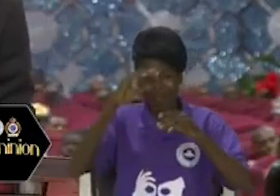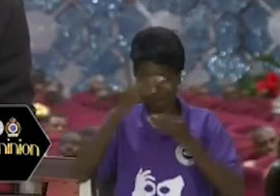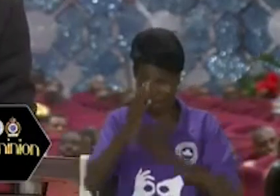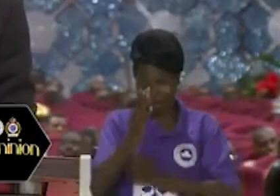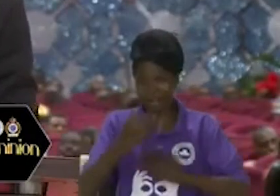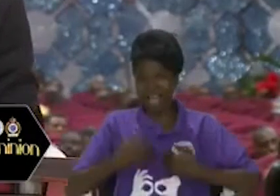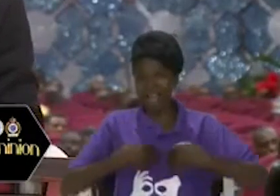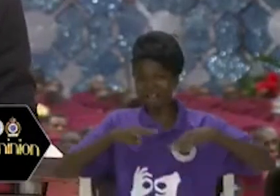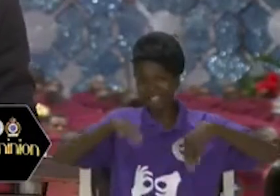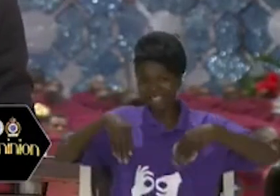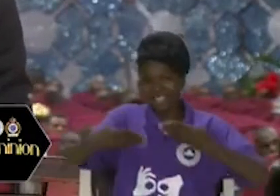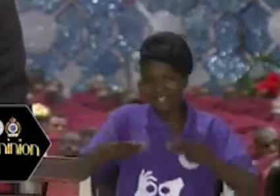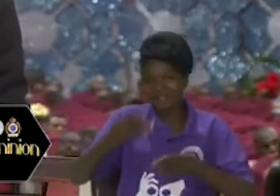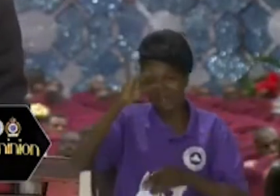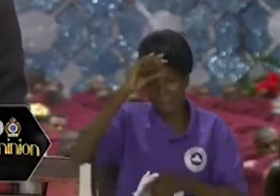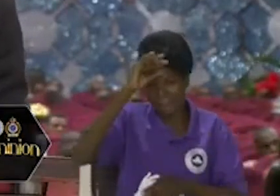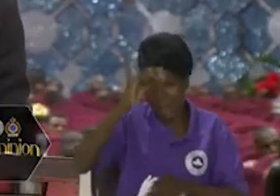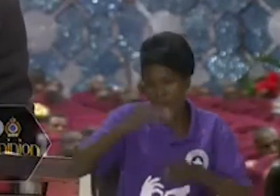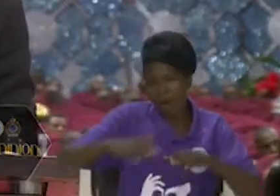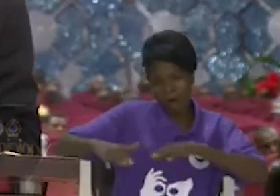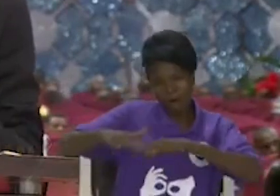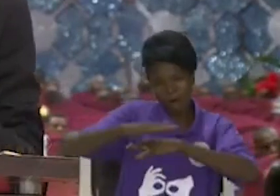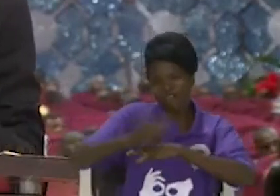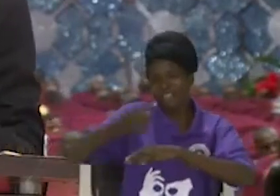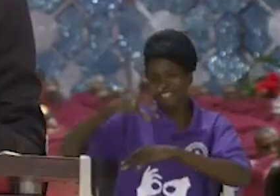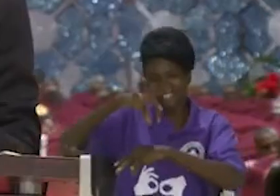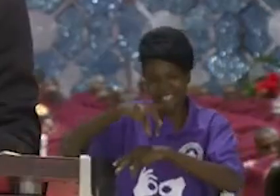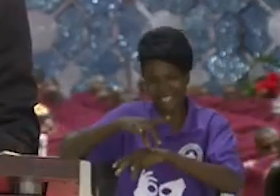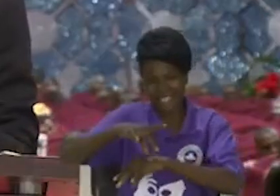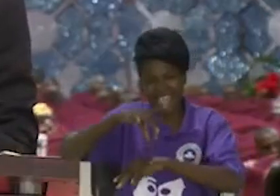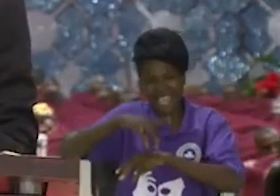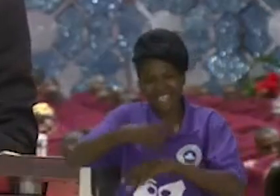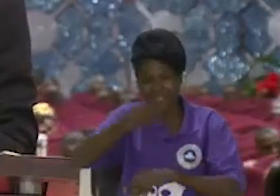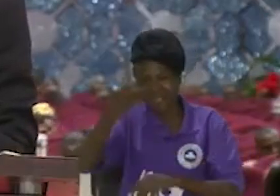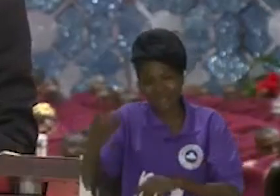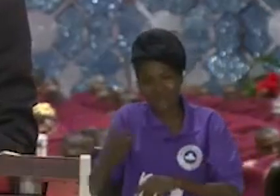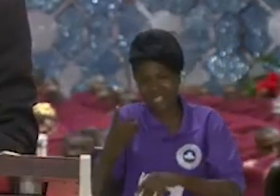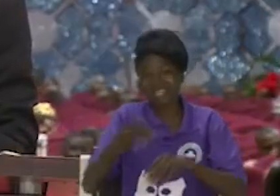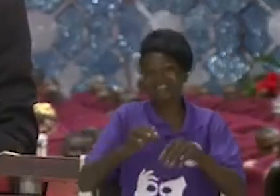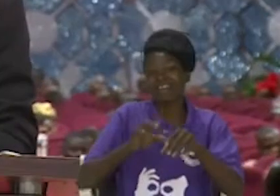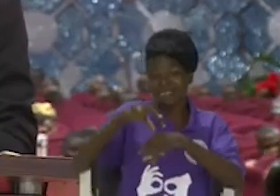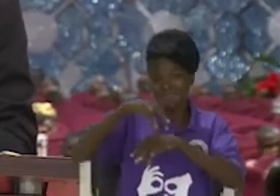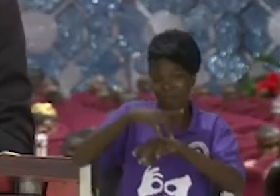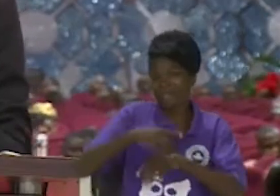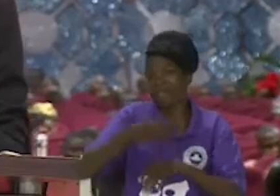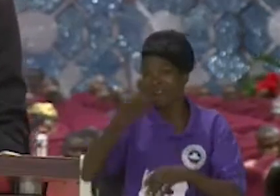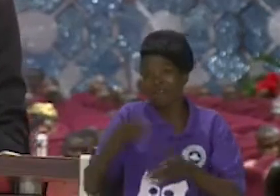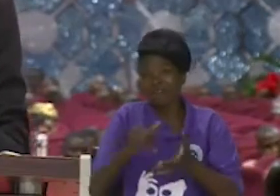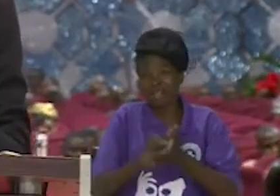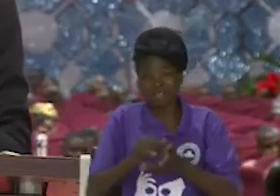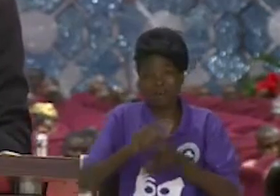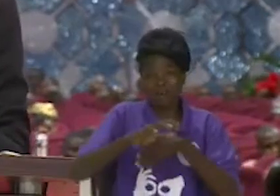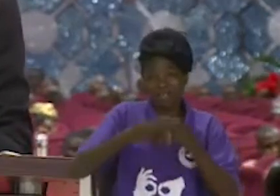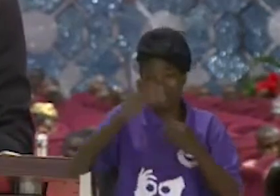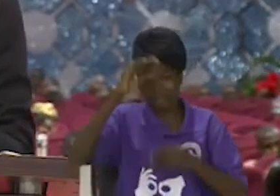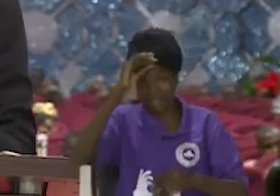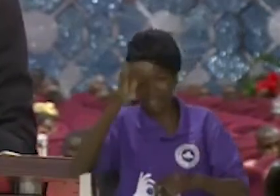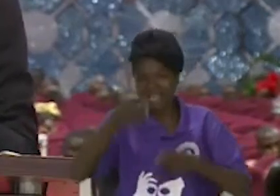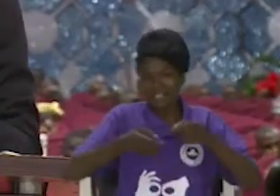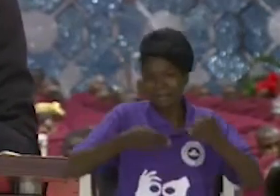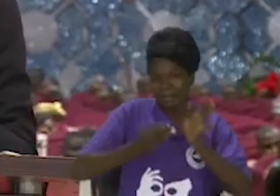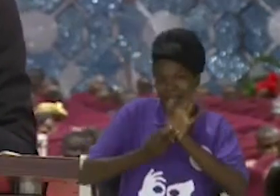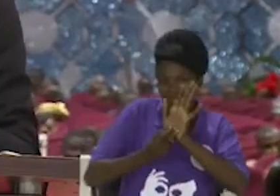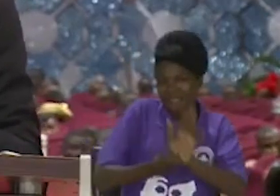over earth. Earth is the only domain over which man is expected or mandated to exercise